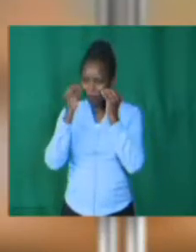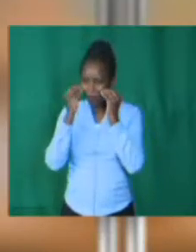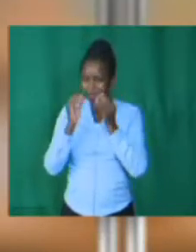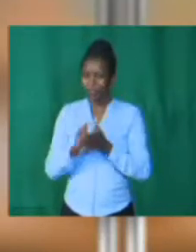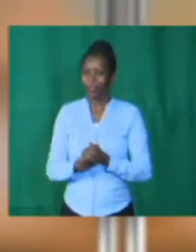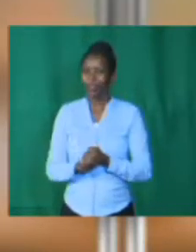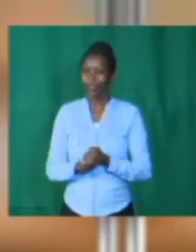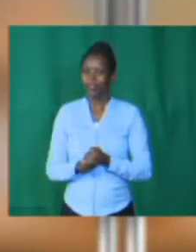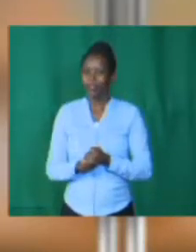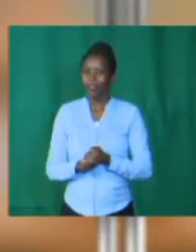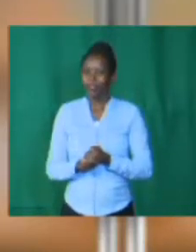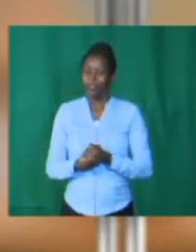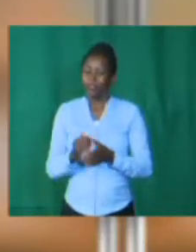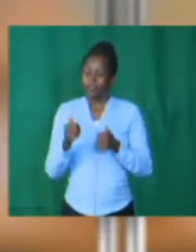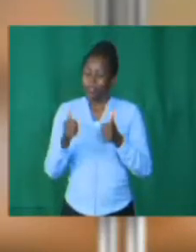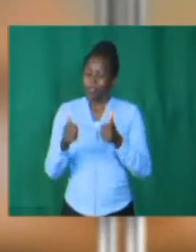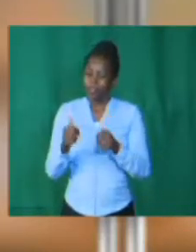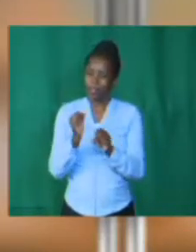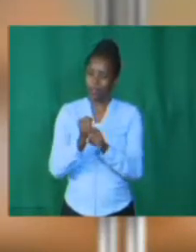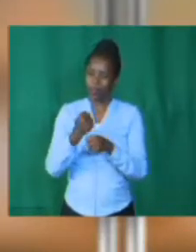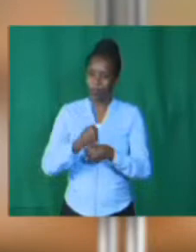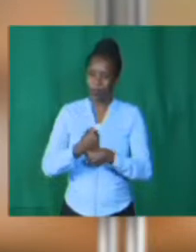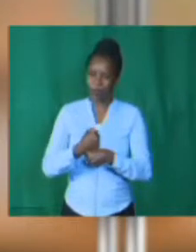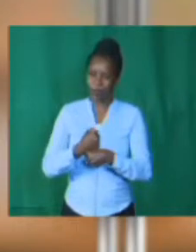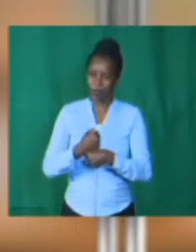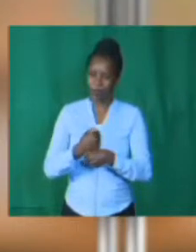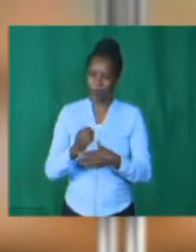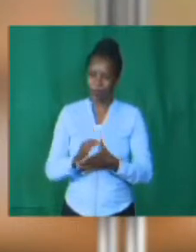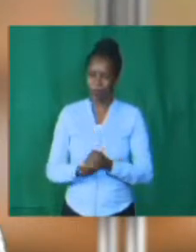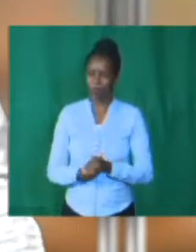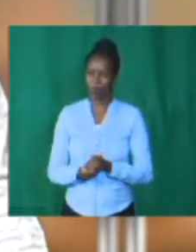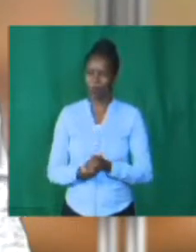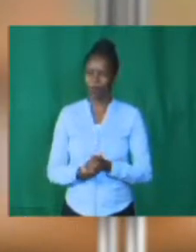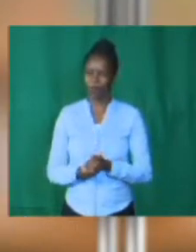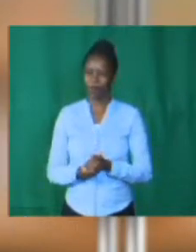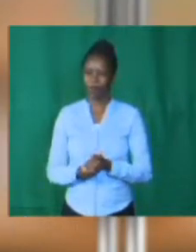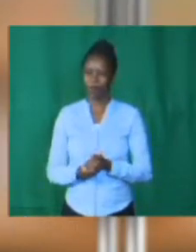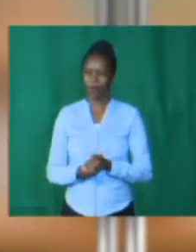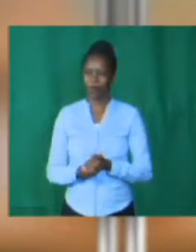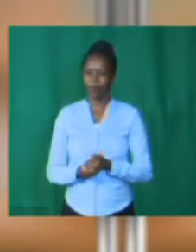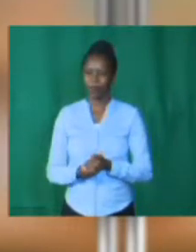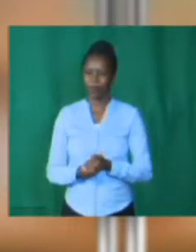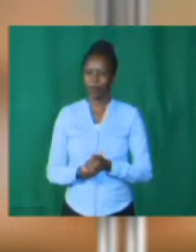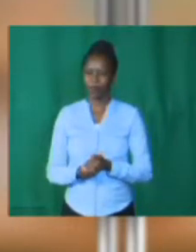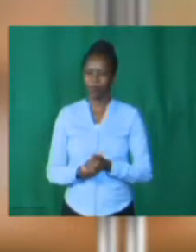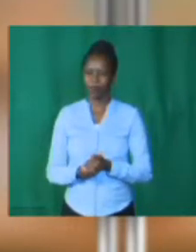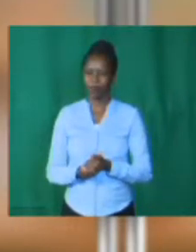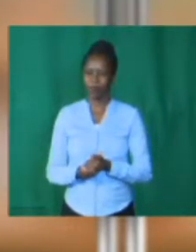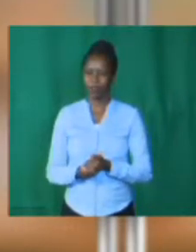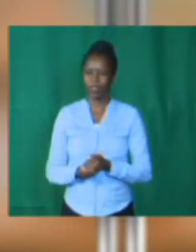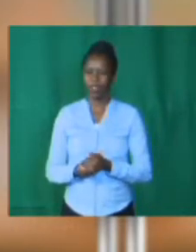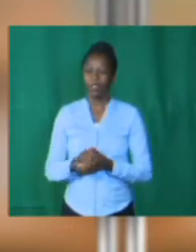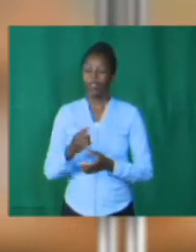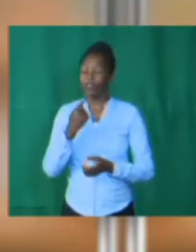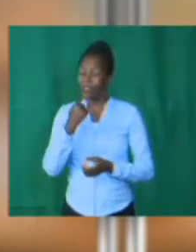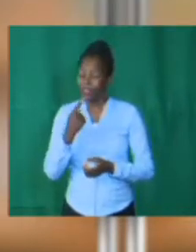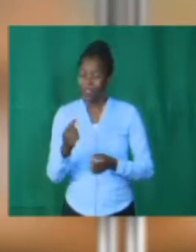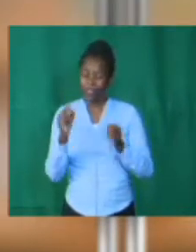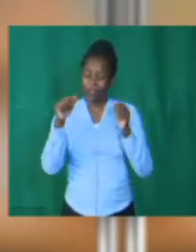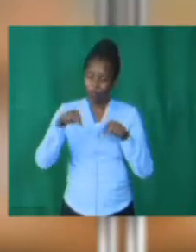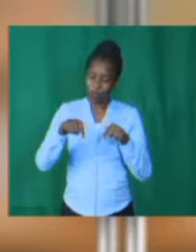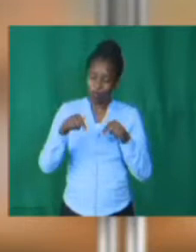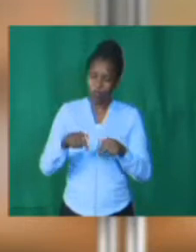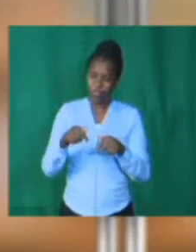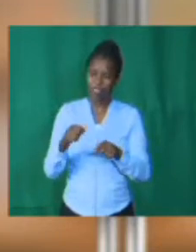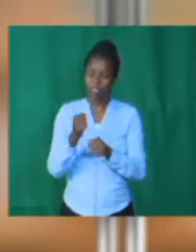learners, it's a good day. Let's start our lesson. As I've already said, today's lesson is